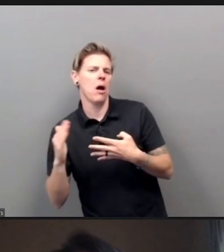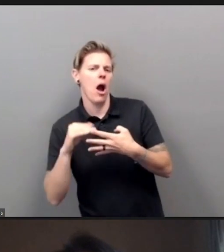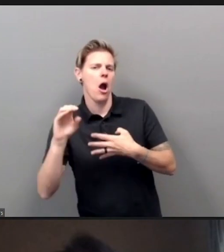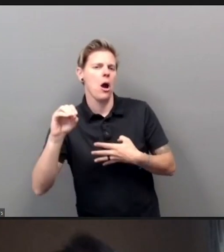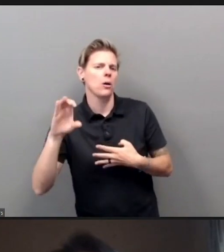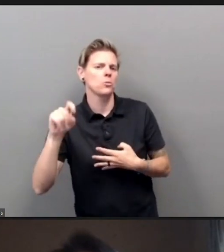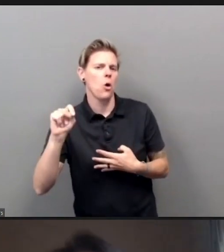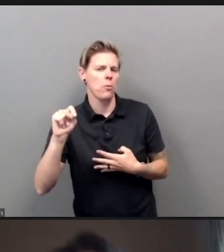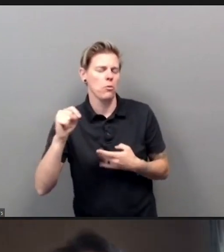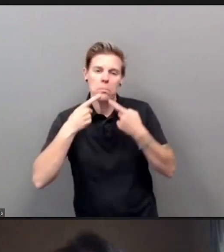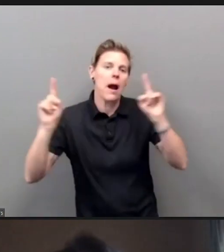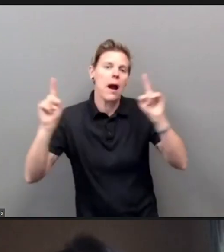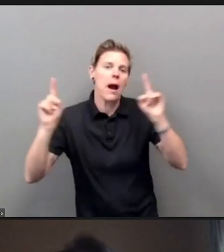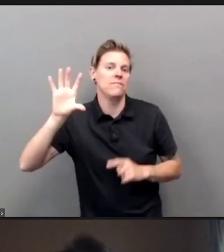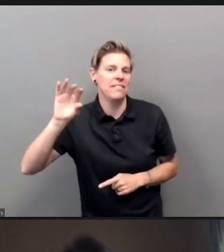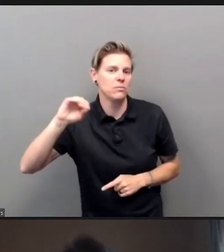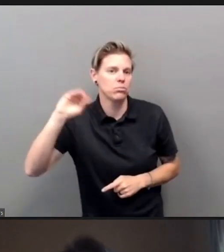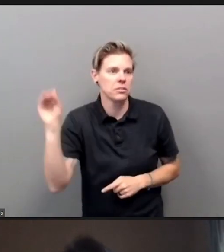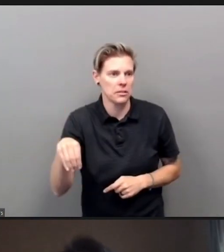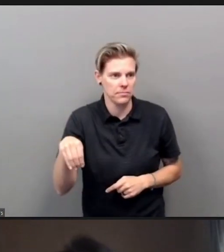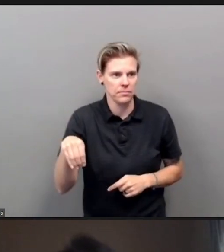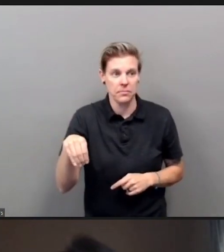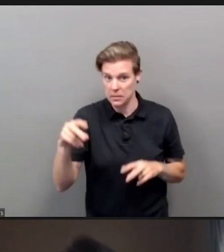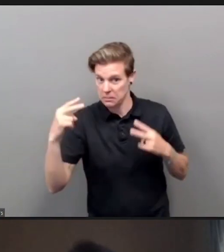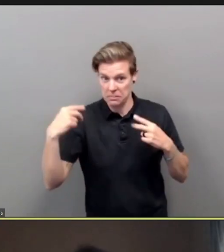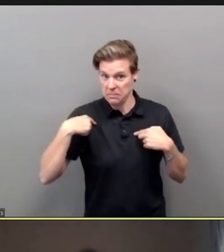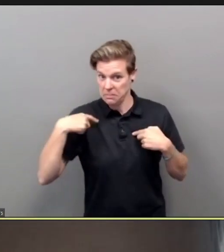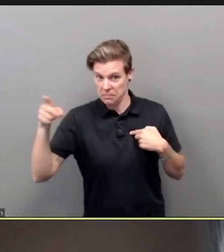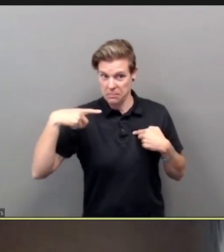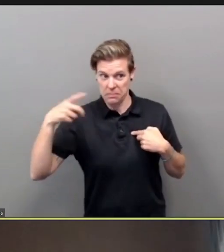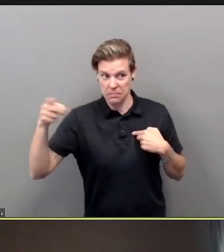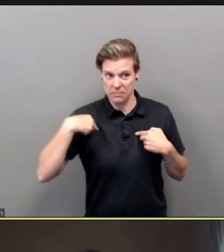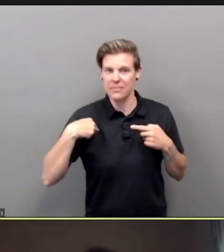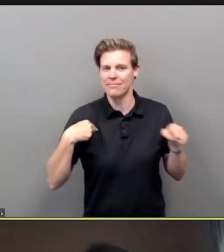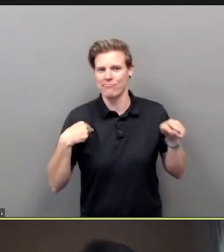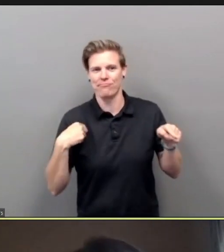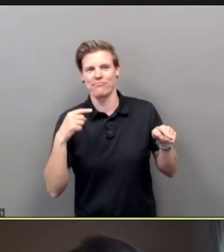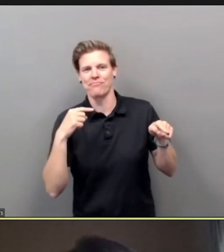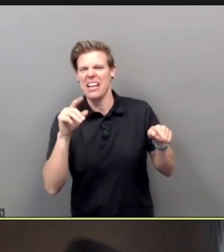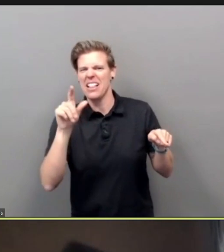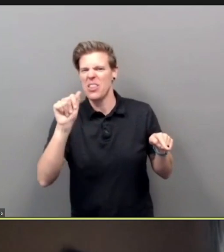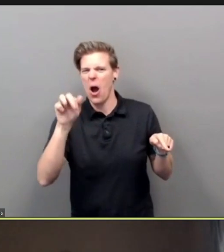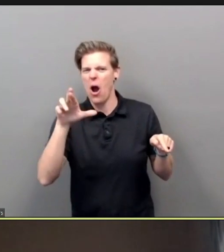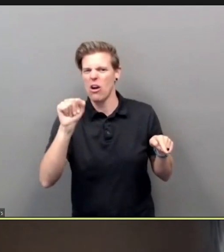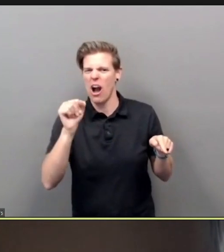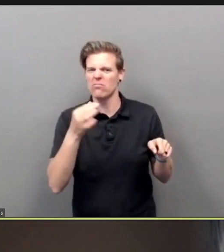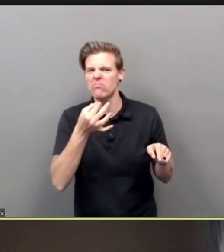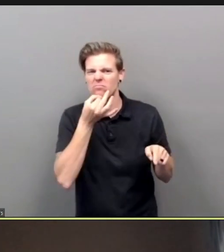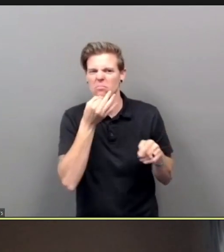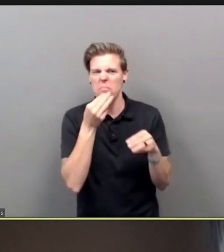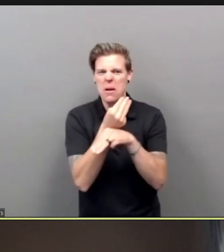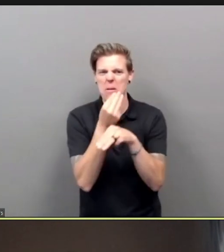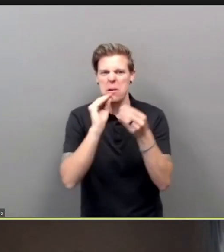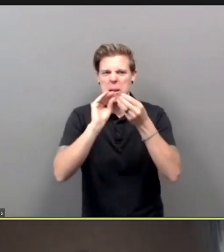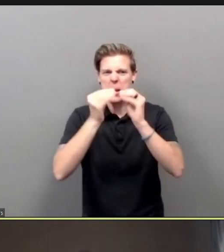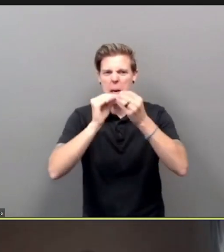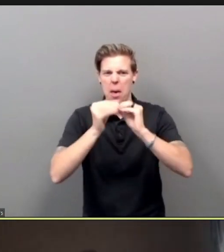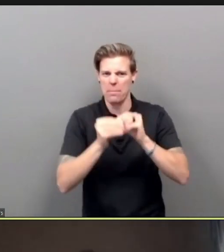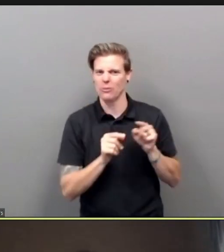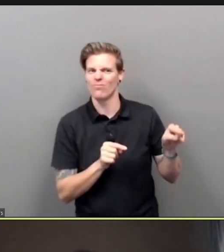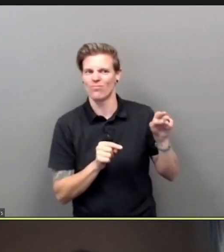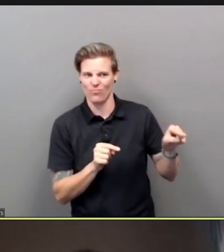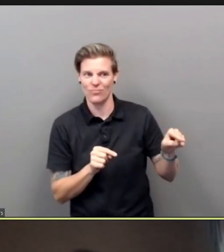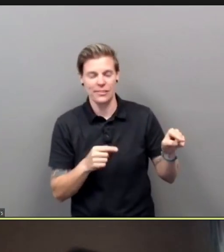Well, Laura did the math on this one, so I'm going to let her speak. Well, actually, my team did the math on this. So thank you, Mike. When you asked